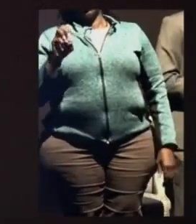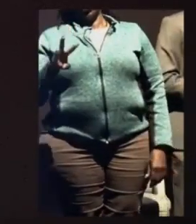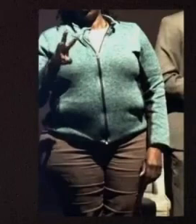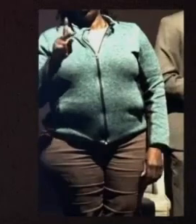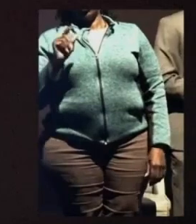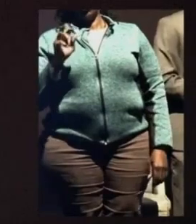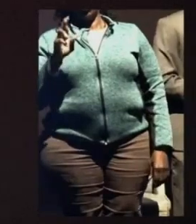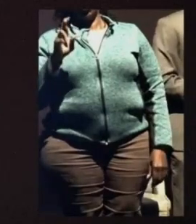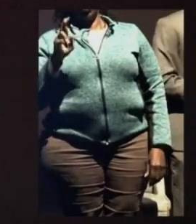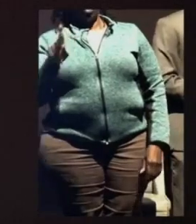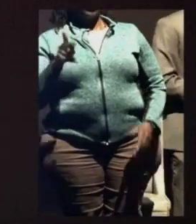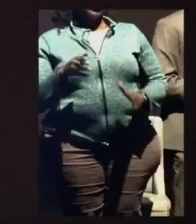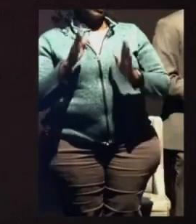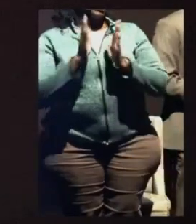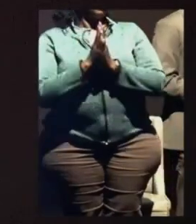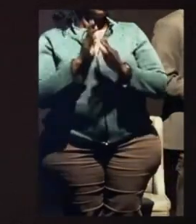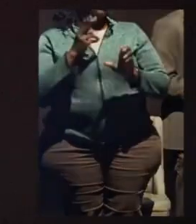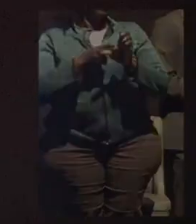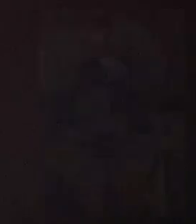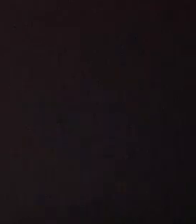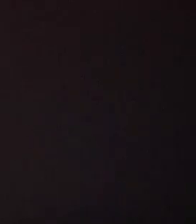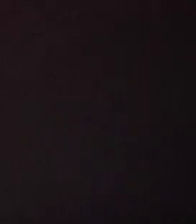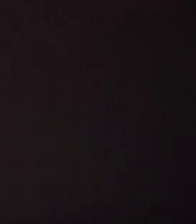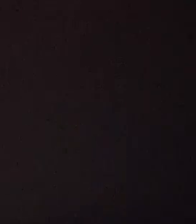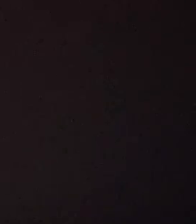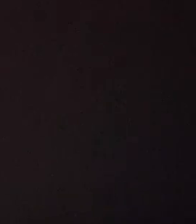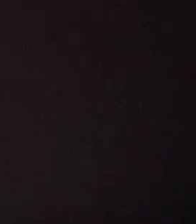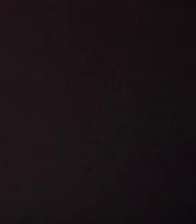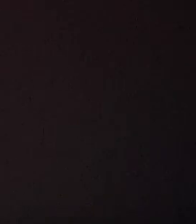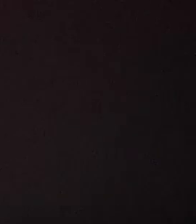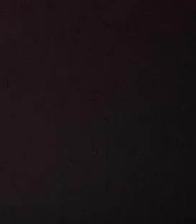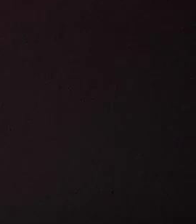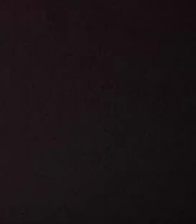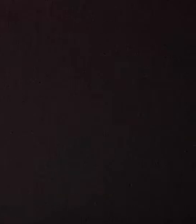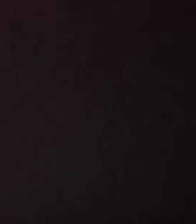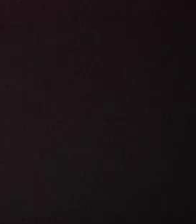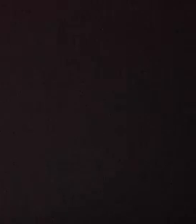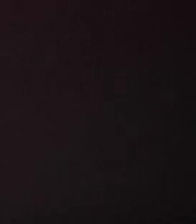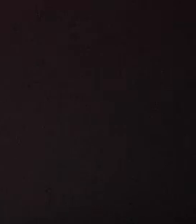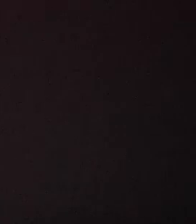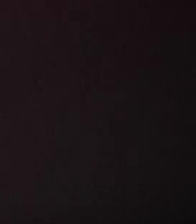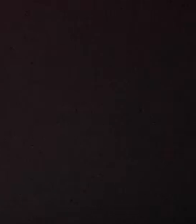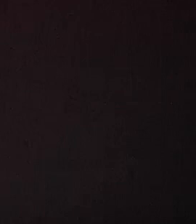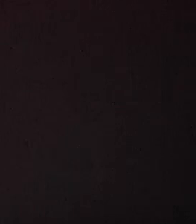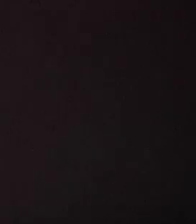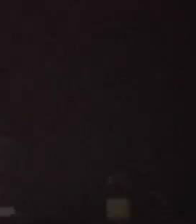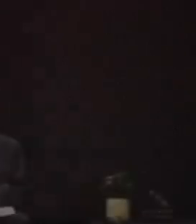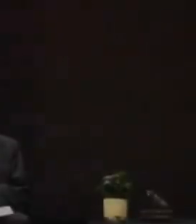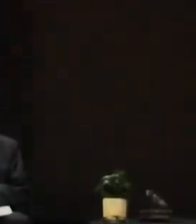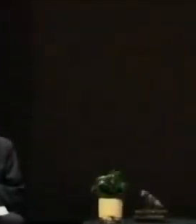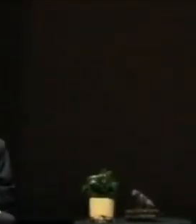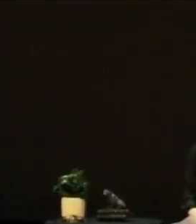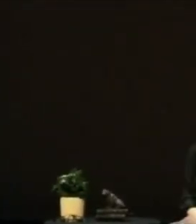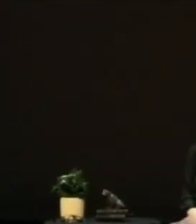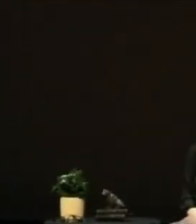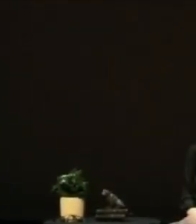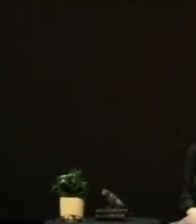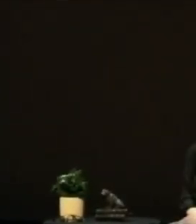in today's event. Today's sessions will be available to rewatch online at redlands.edu. If you're planning to attend a dinner